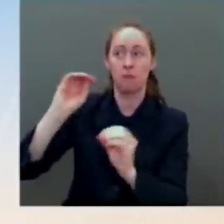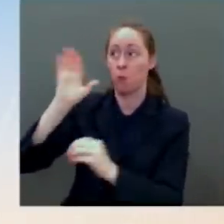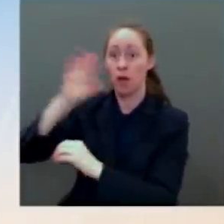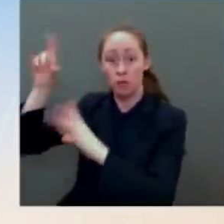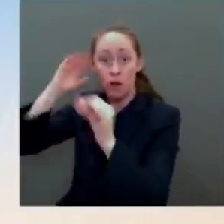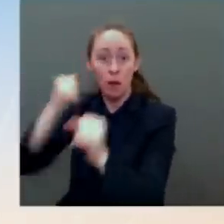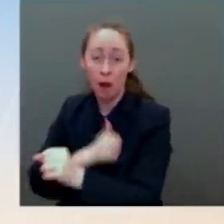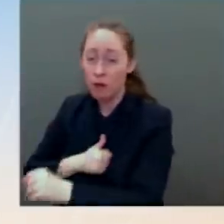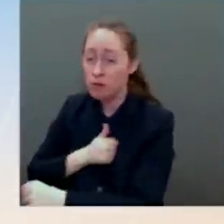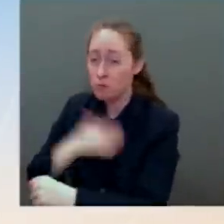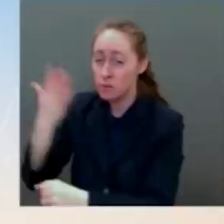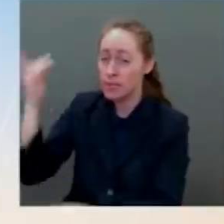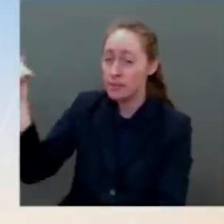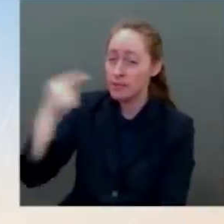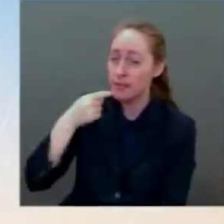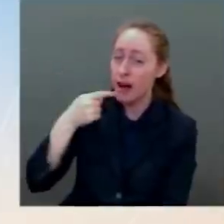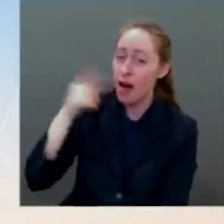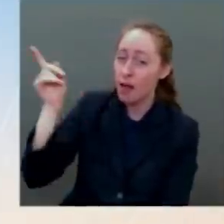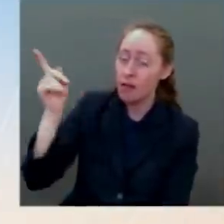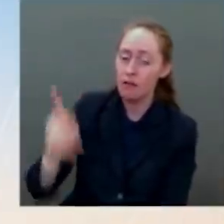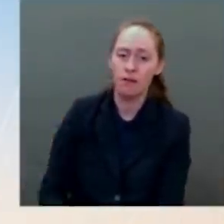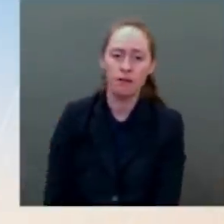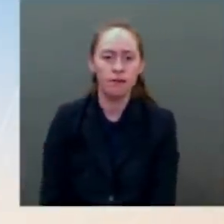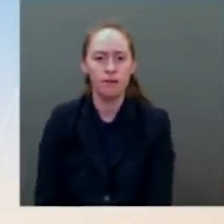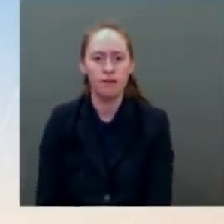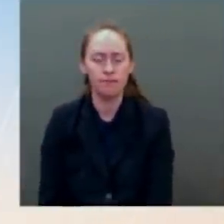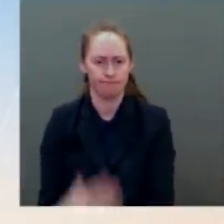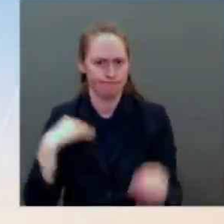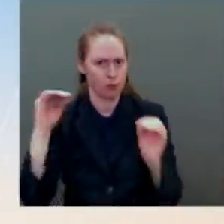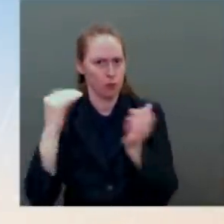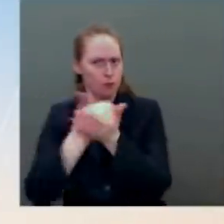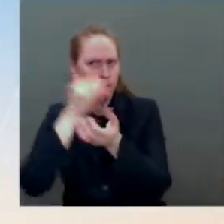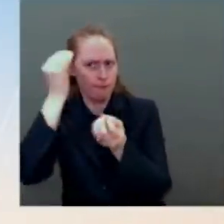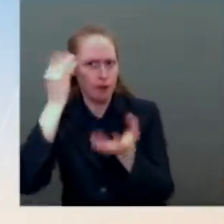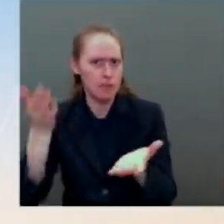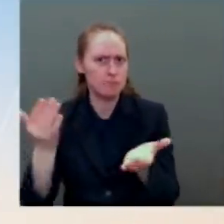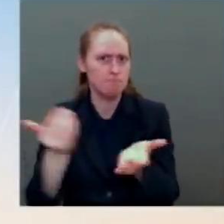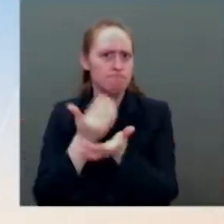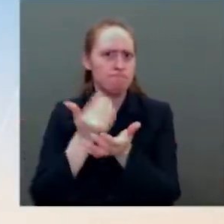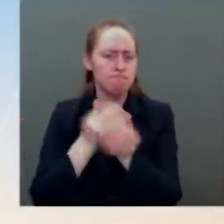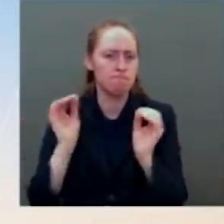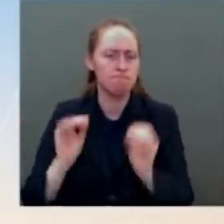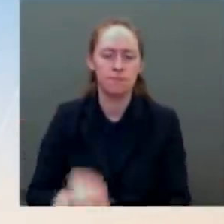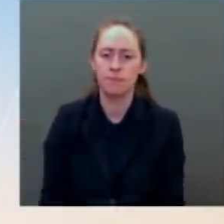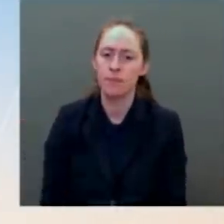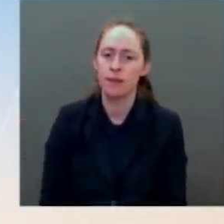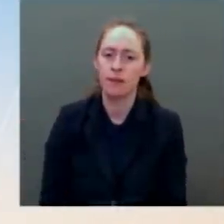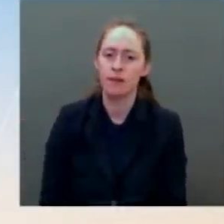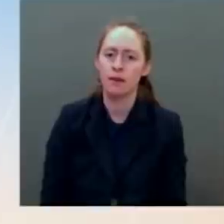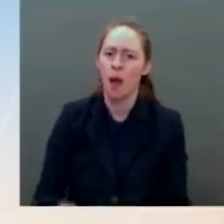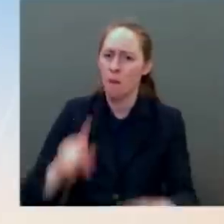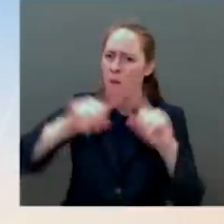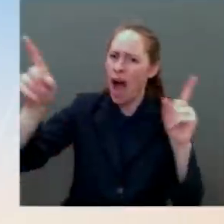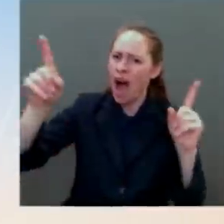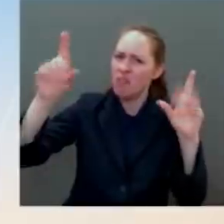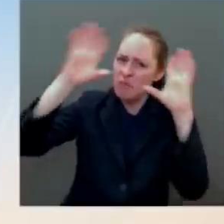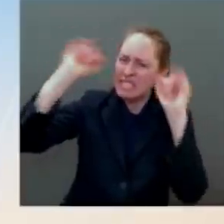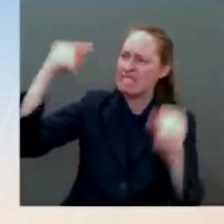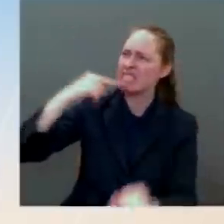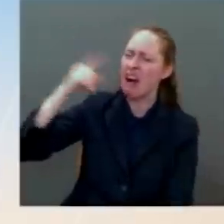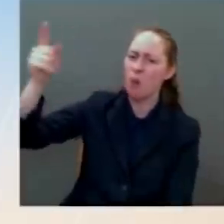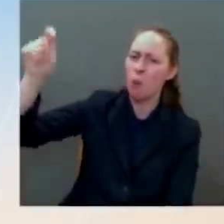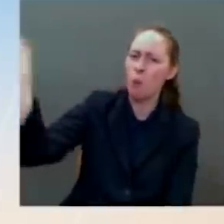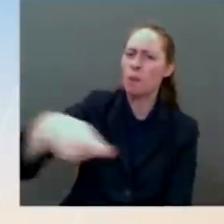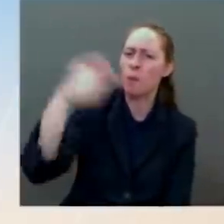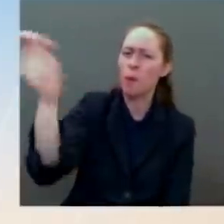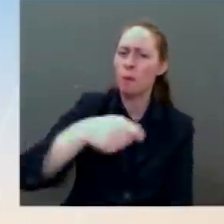that. The president said that they were whipping people, which would be a criminal offense, and they've been told they're not going to be criminally charged. And there was an investigation into that, and I'll